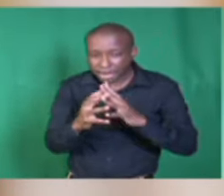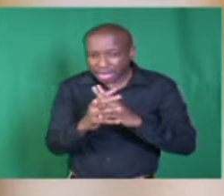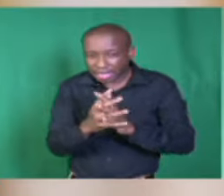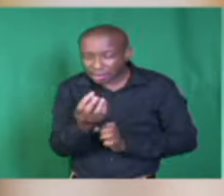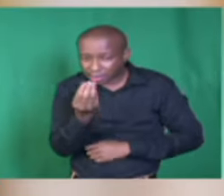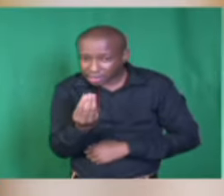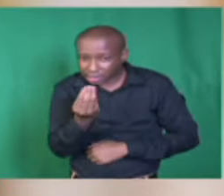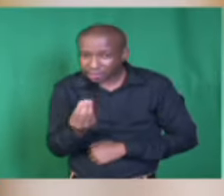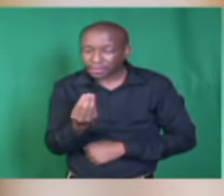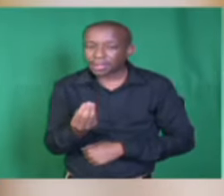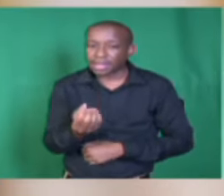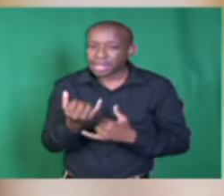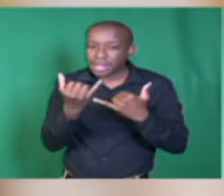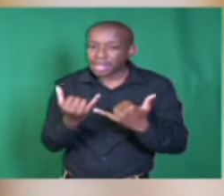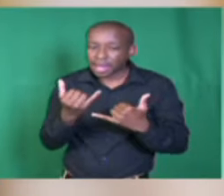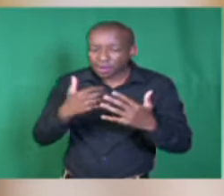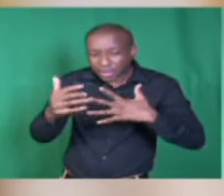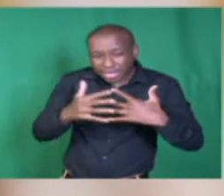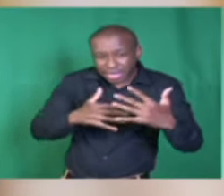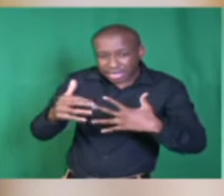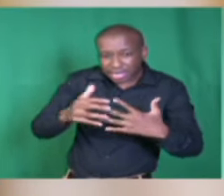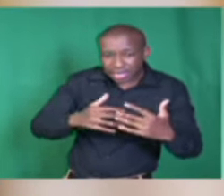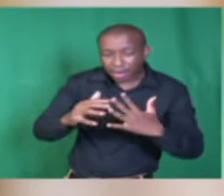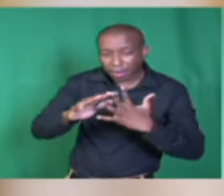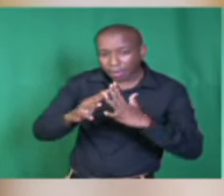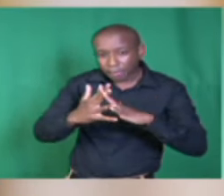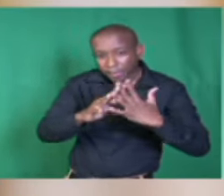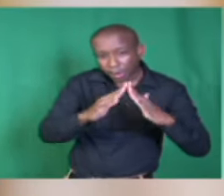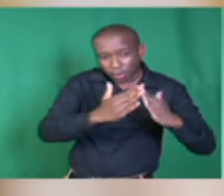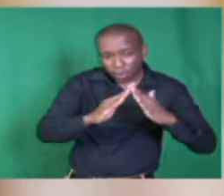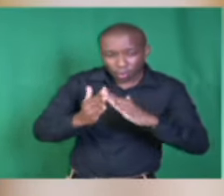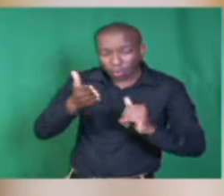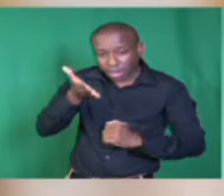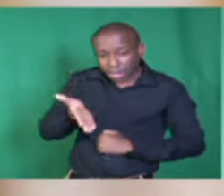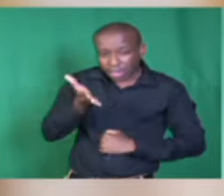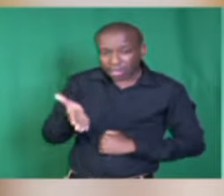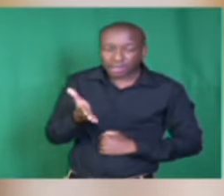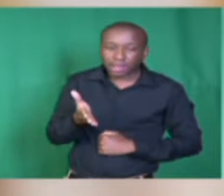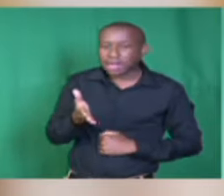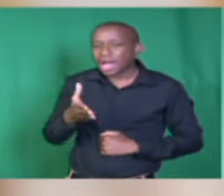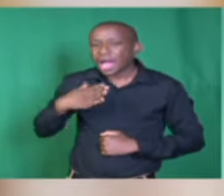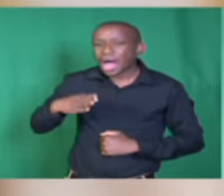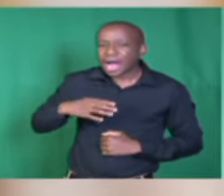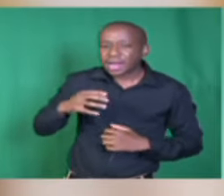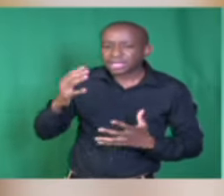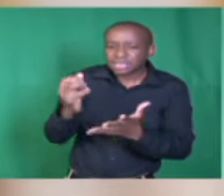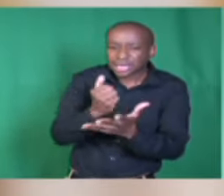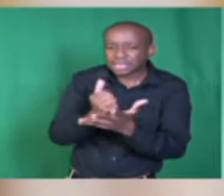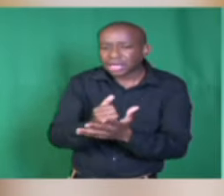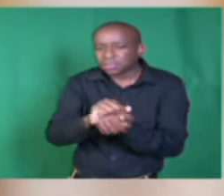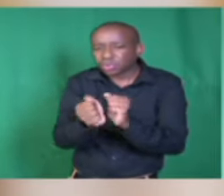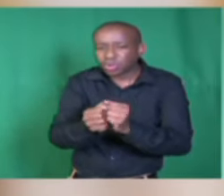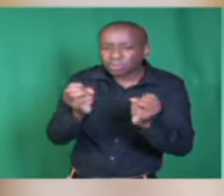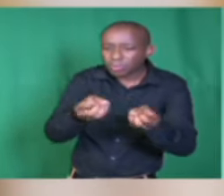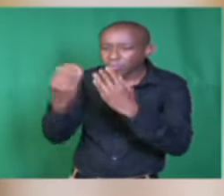community. So matters pertaining members of the community are not just taken straight to court. They